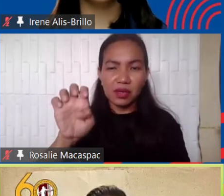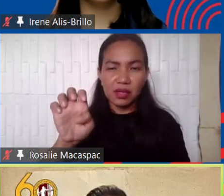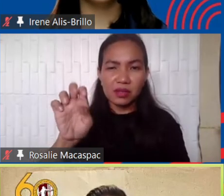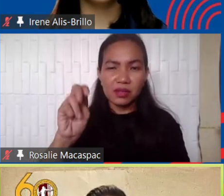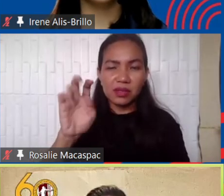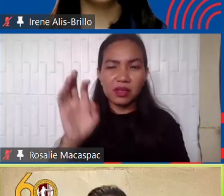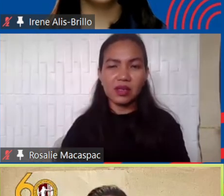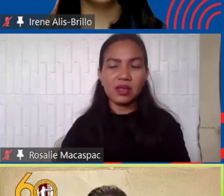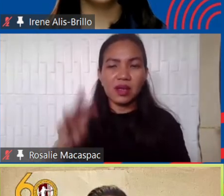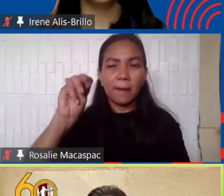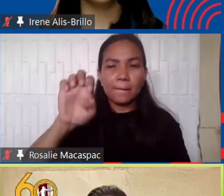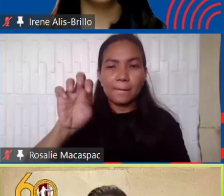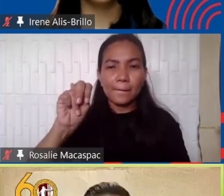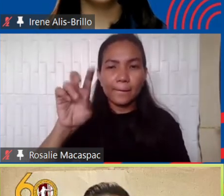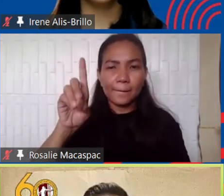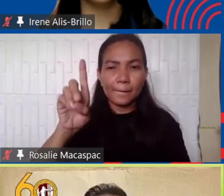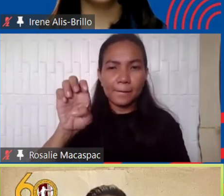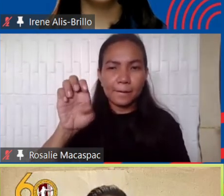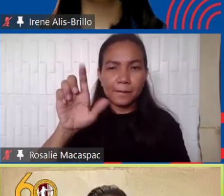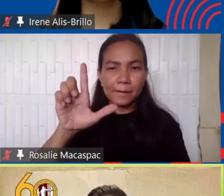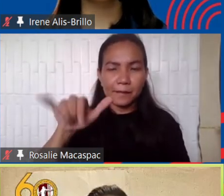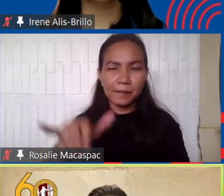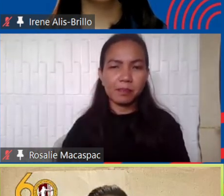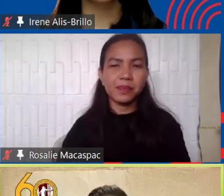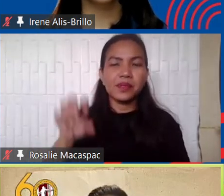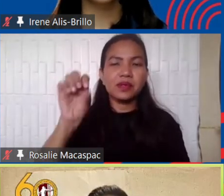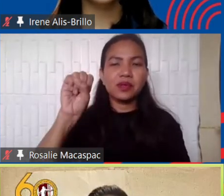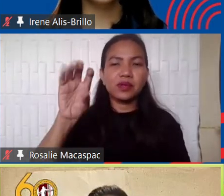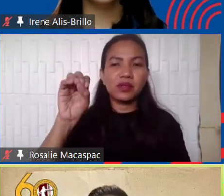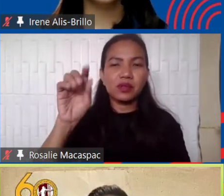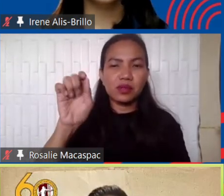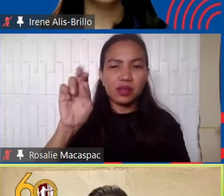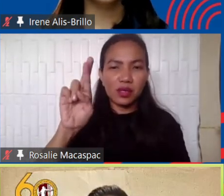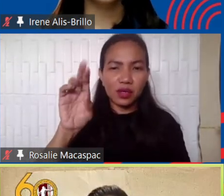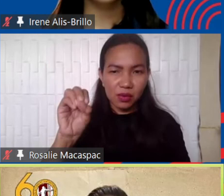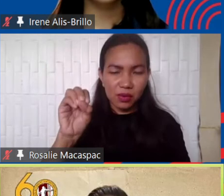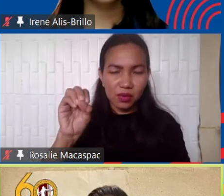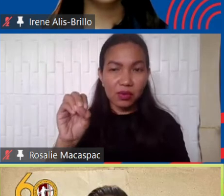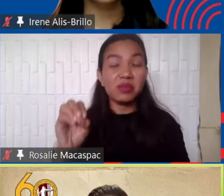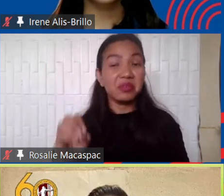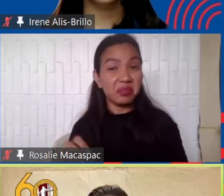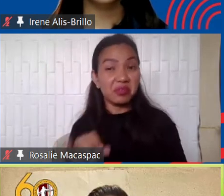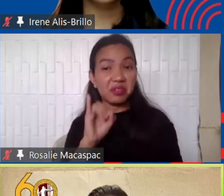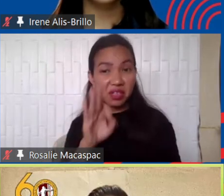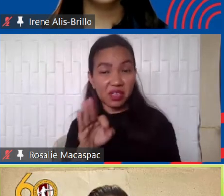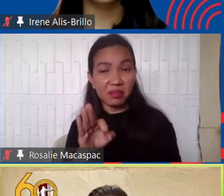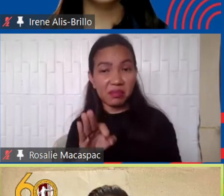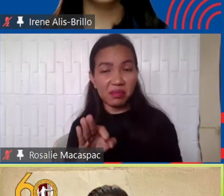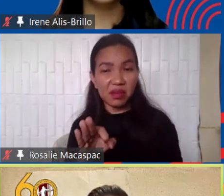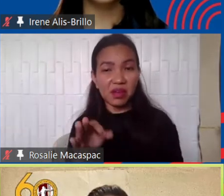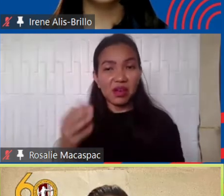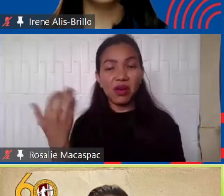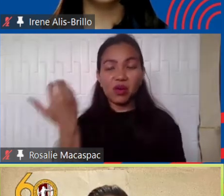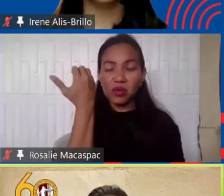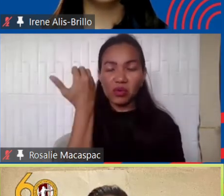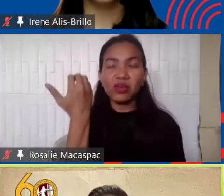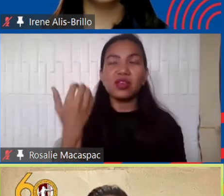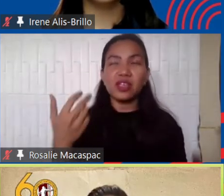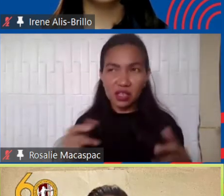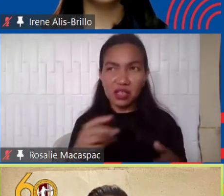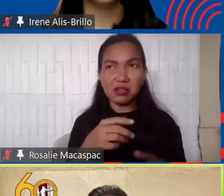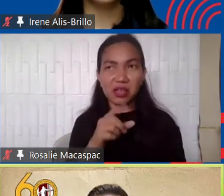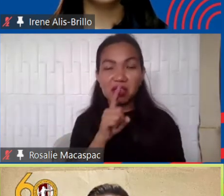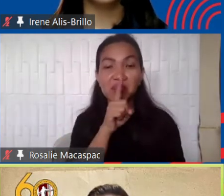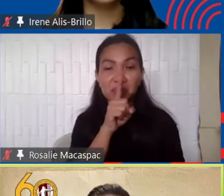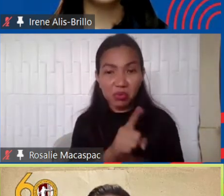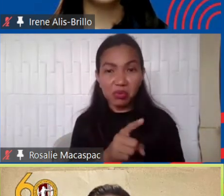Mendeley, Zotero, and all that stuff. And unless you're a well-funded university that